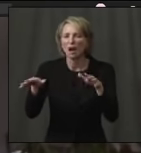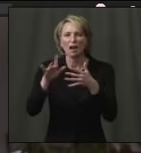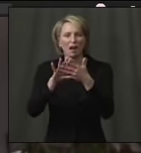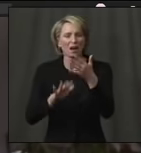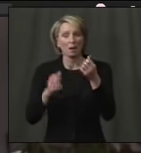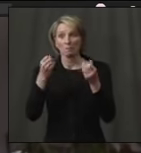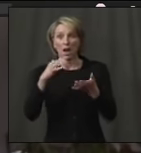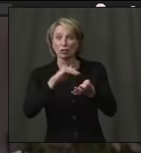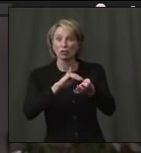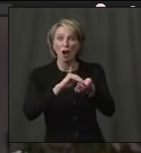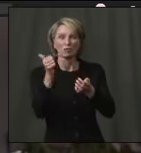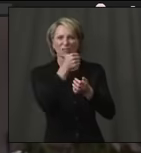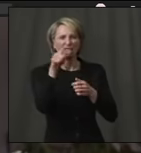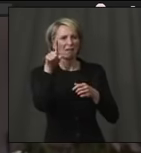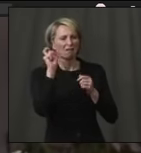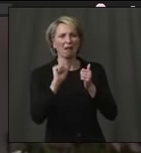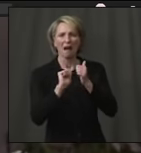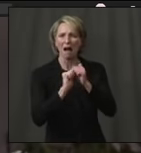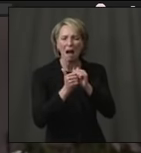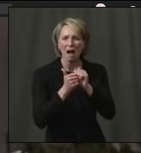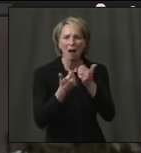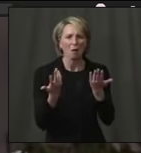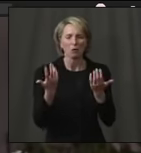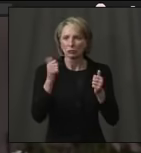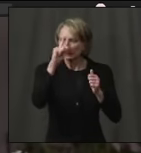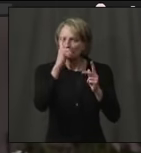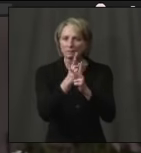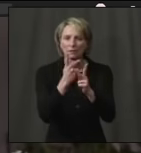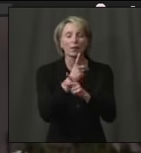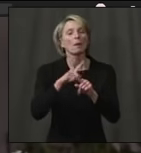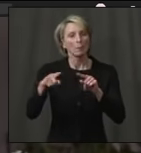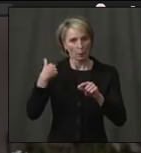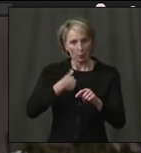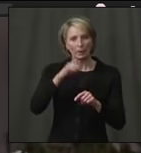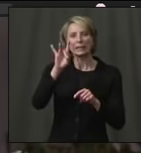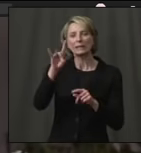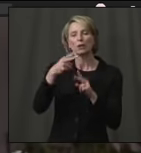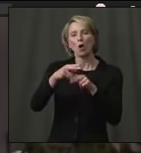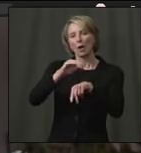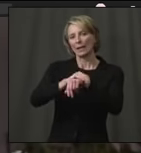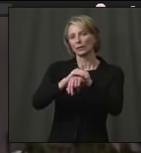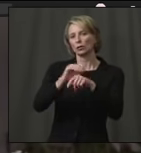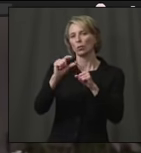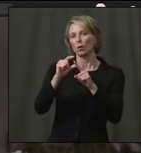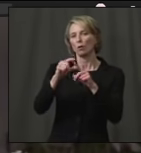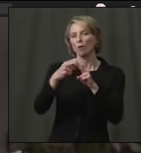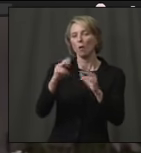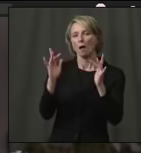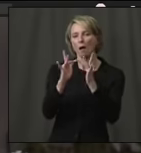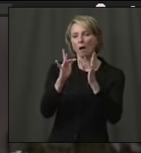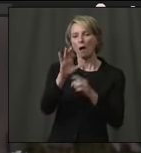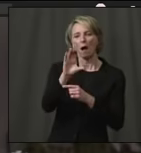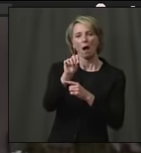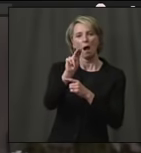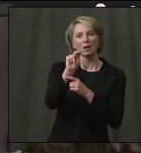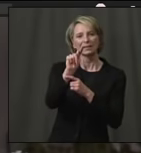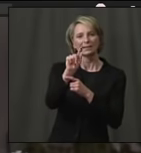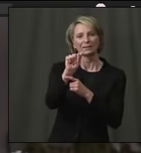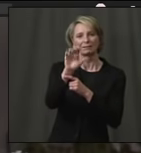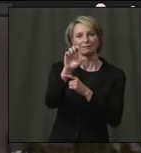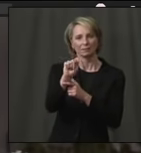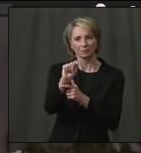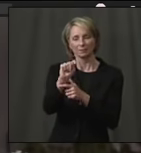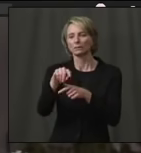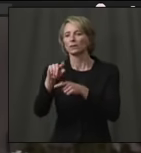or otherwise. But yeah, contact tracing we did do immediately to let as many people know as I possibly could.